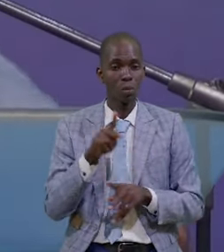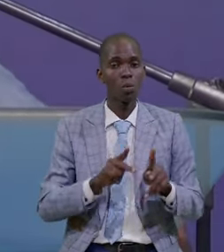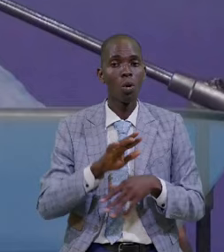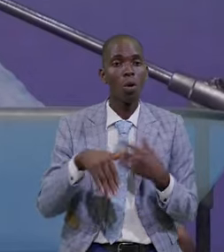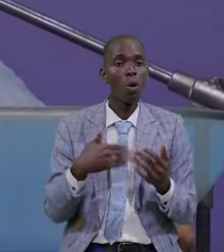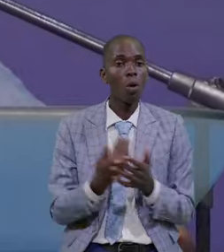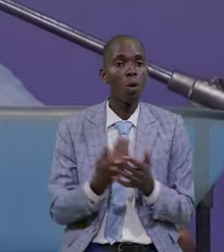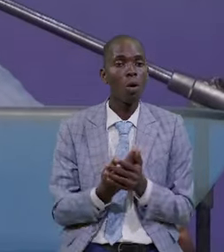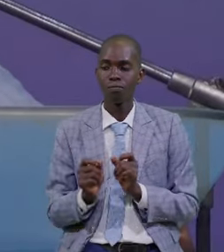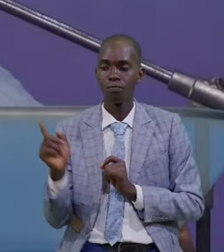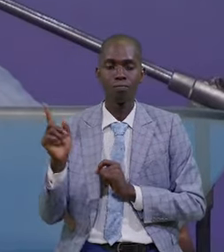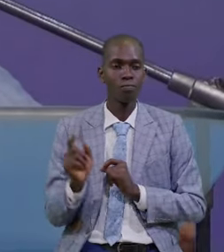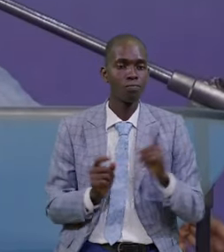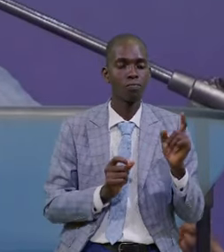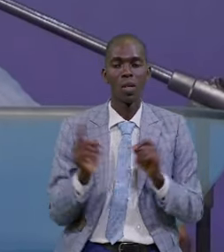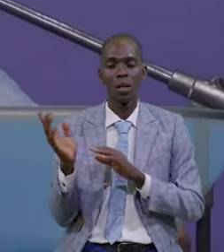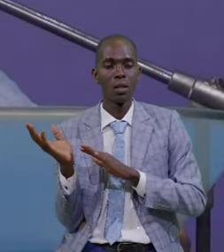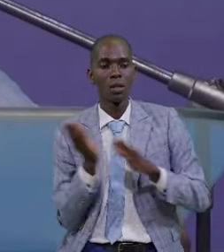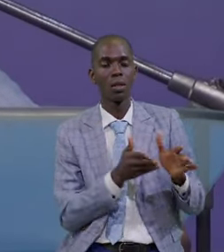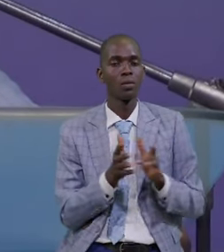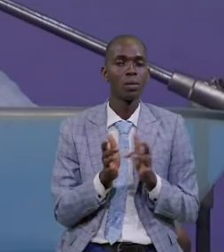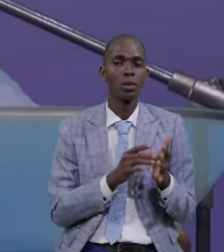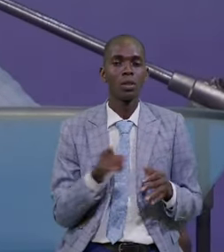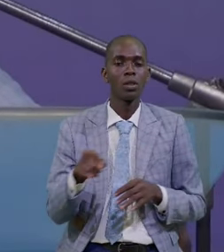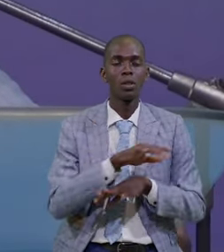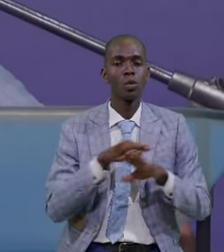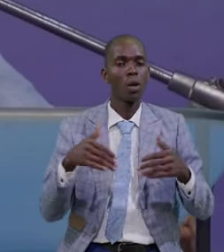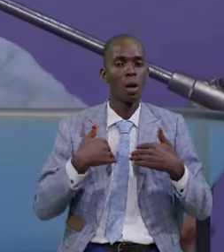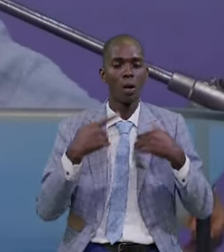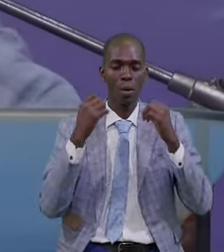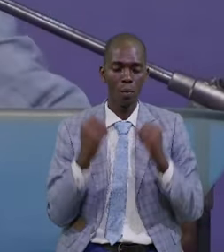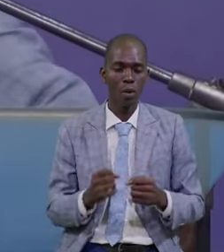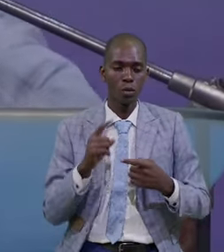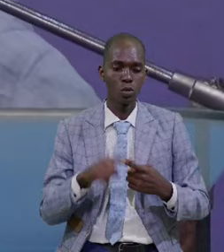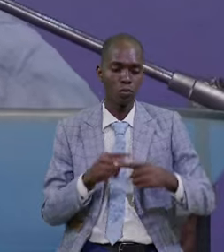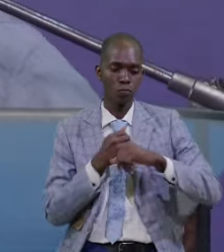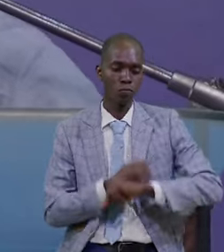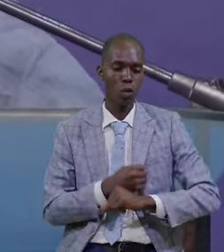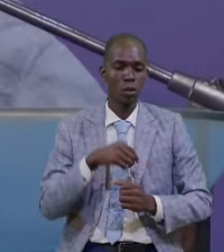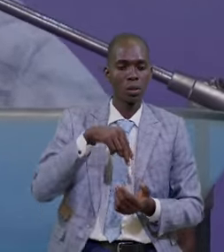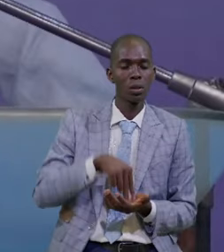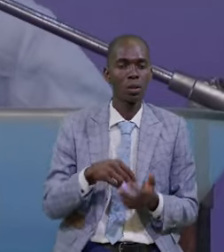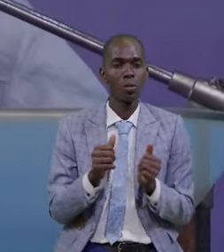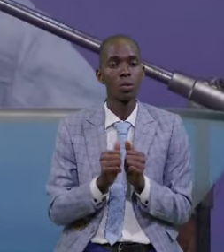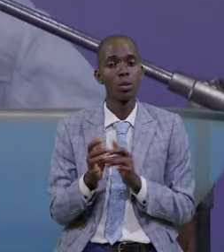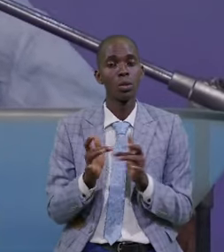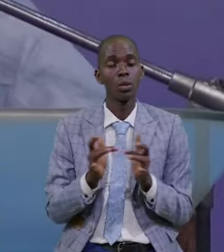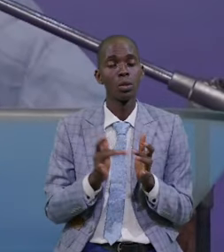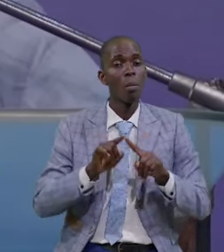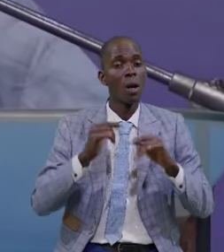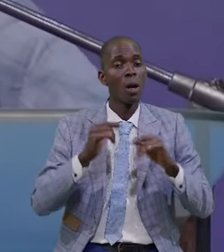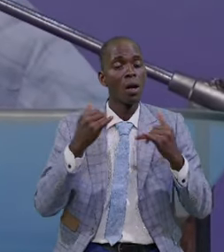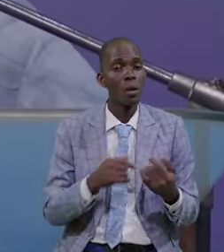left him. They forsook him. They each have the power to stand. But now, when you have the